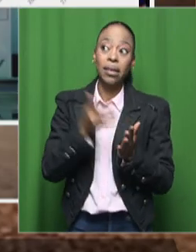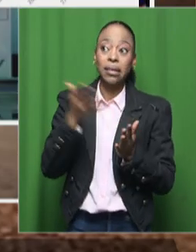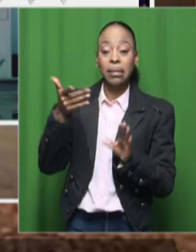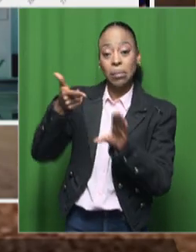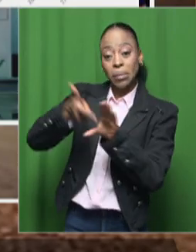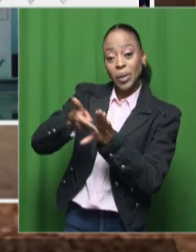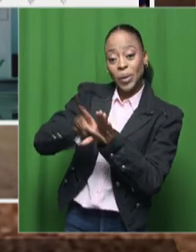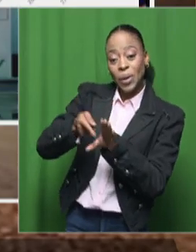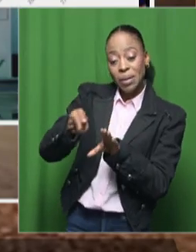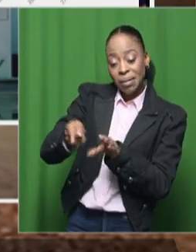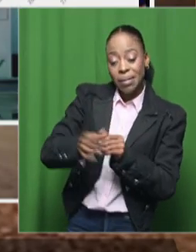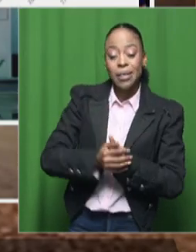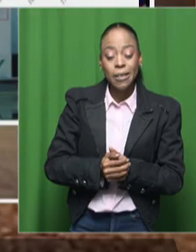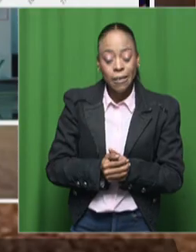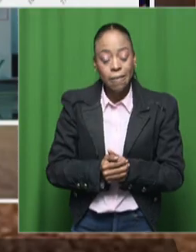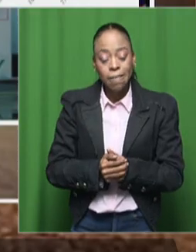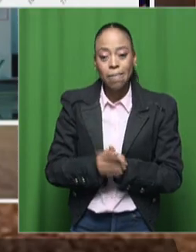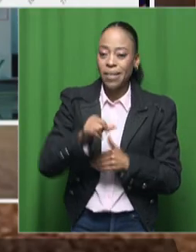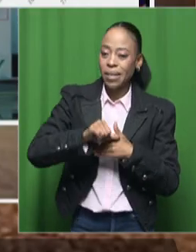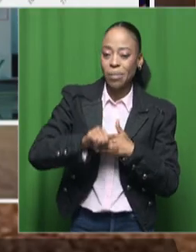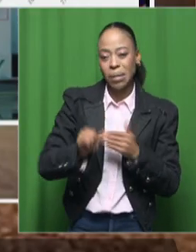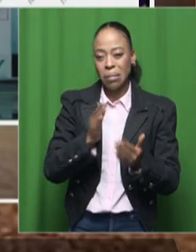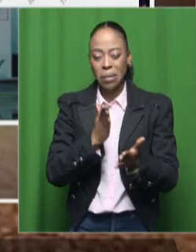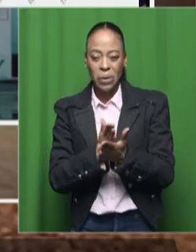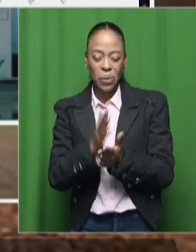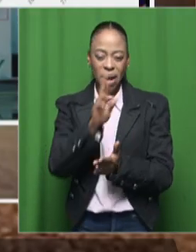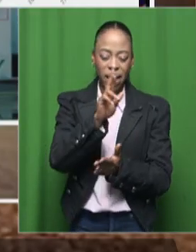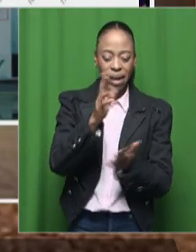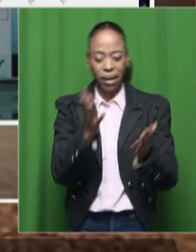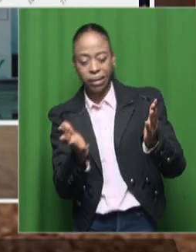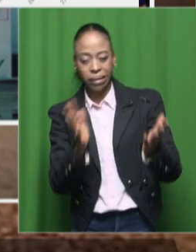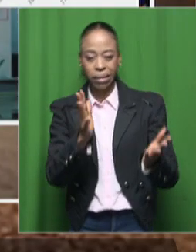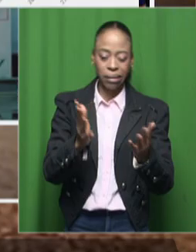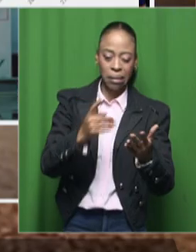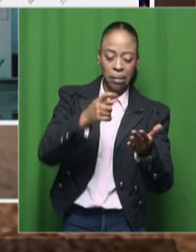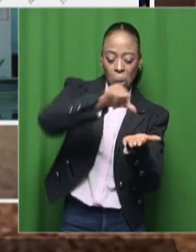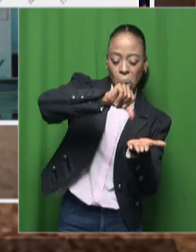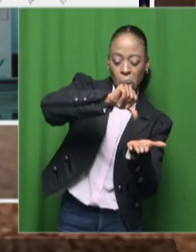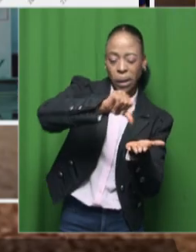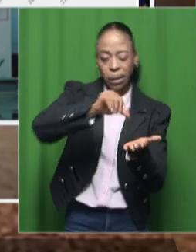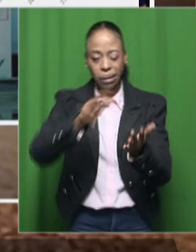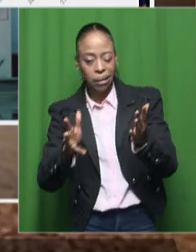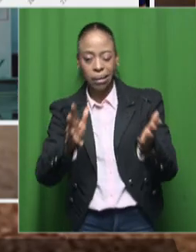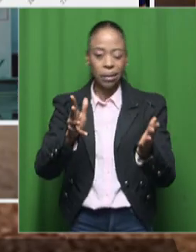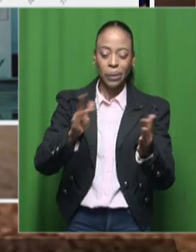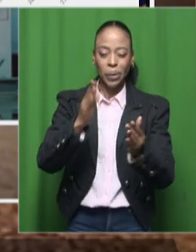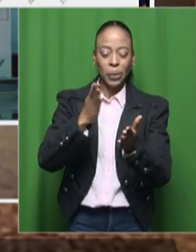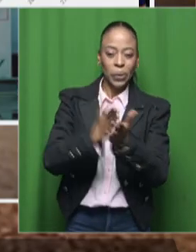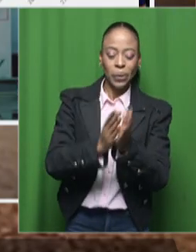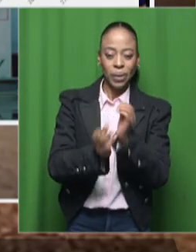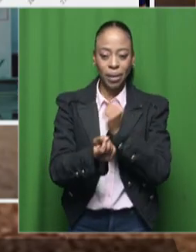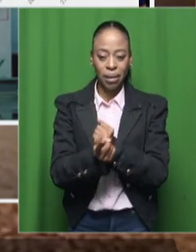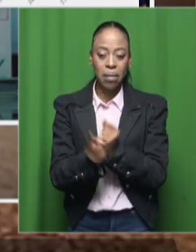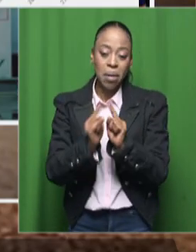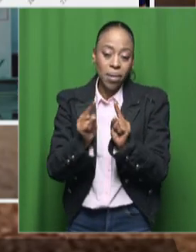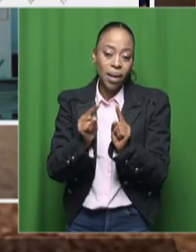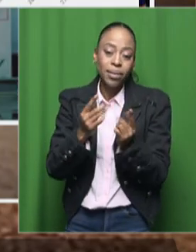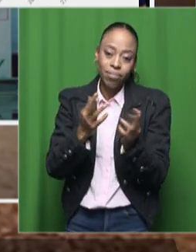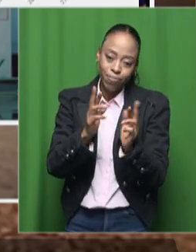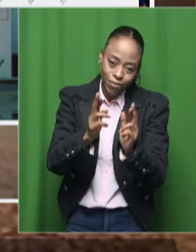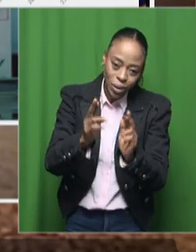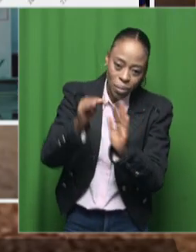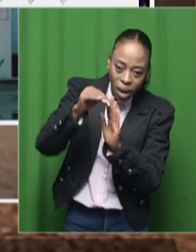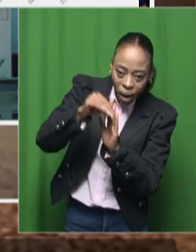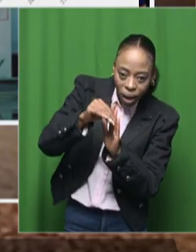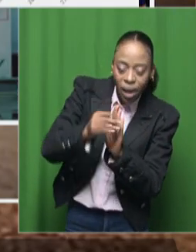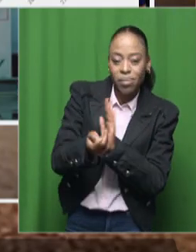It's a little bit sort of hard to call this month because what the rand is doing and the price of oil seems to be sort of on the upside, but that's an indication. That's the